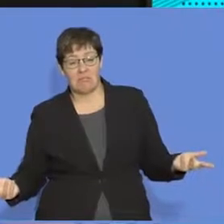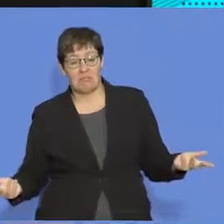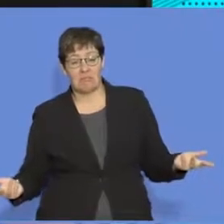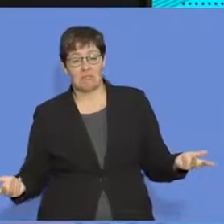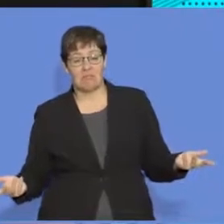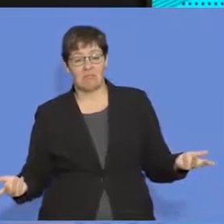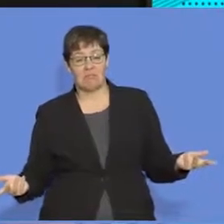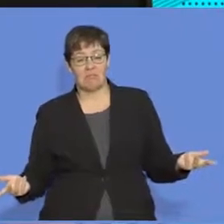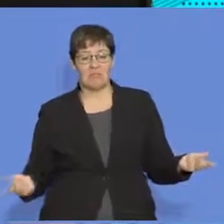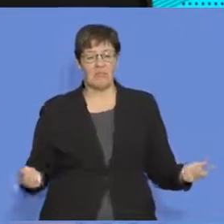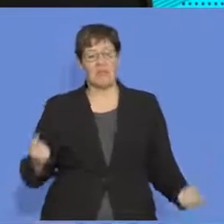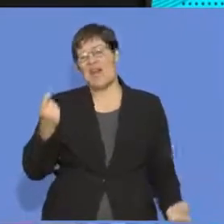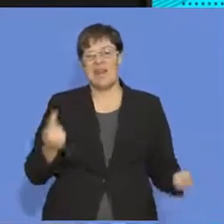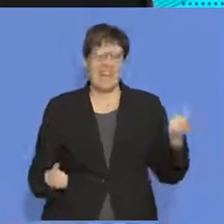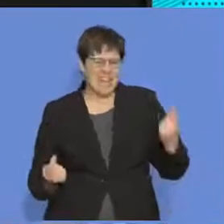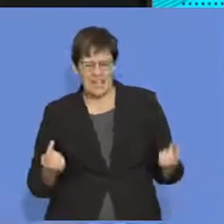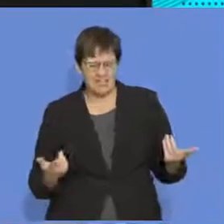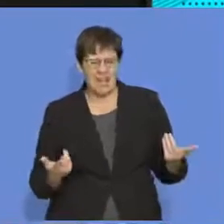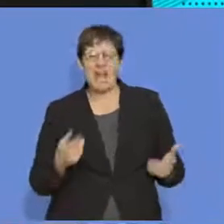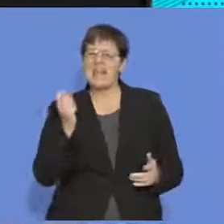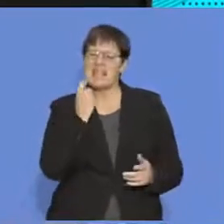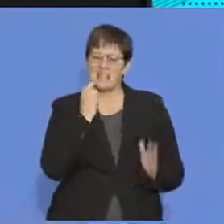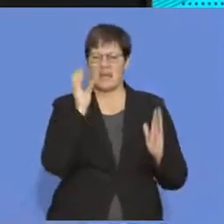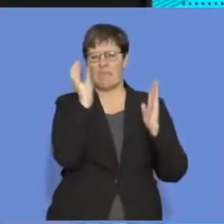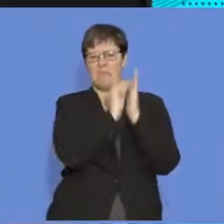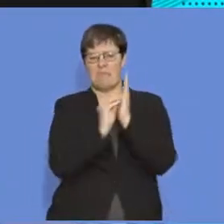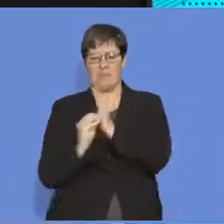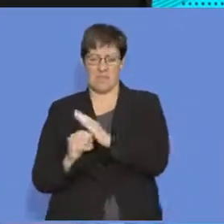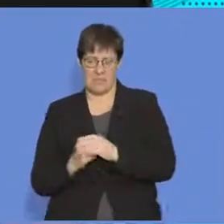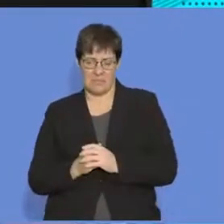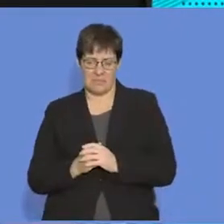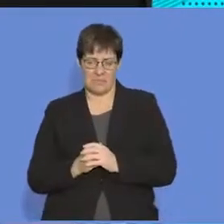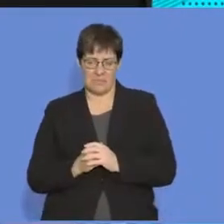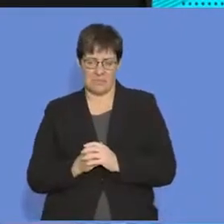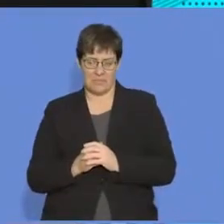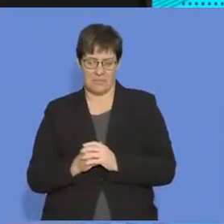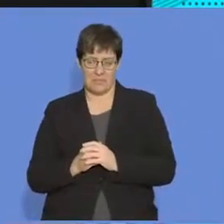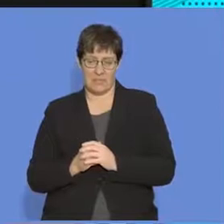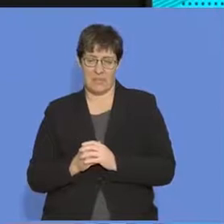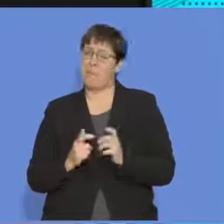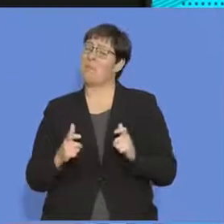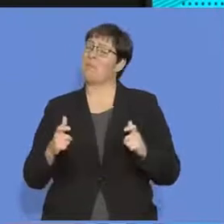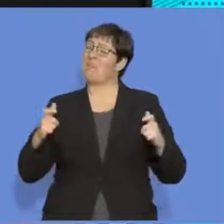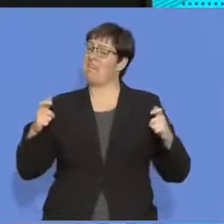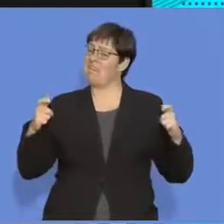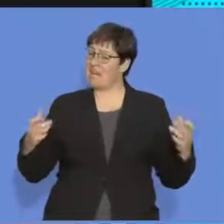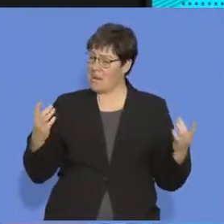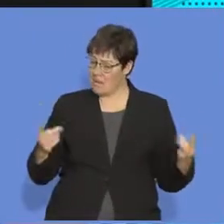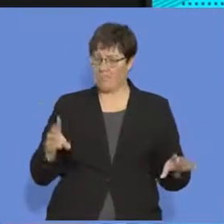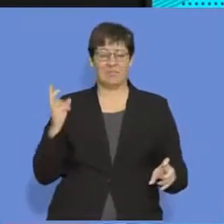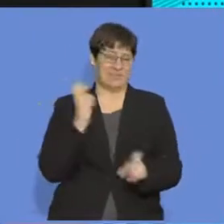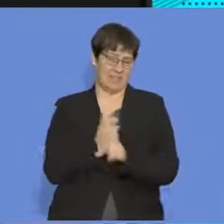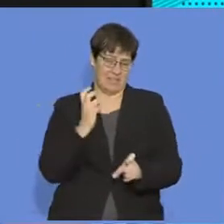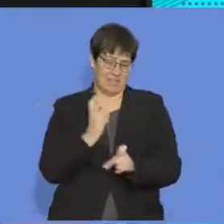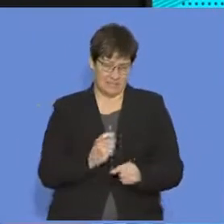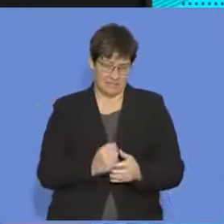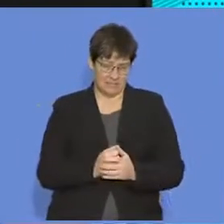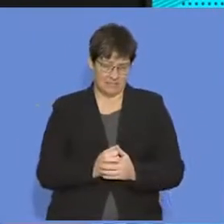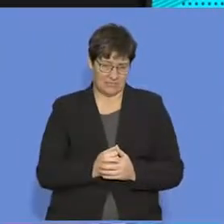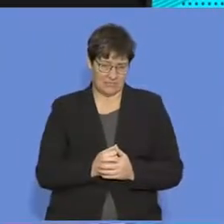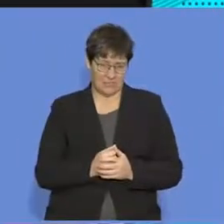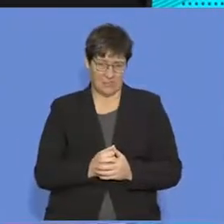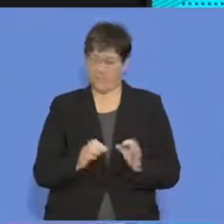tail. So it's easy to list that. But large becomes difficult for us to do this. Okay?